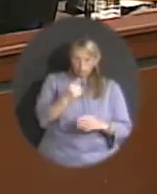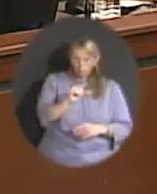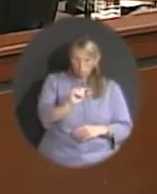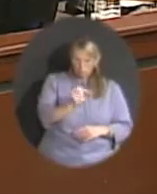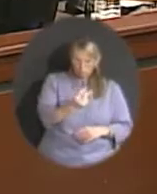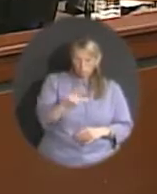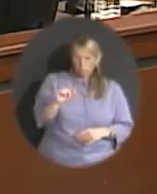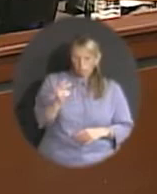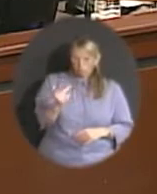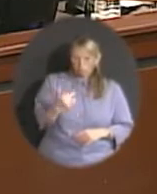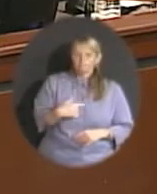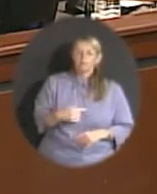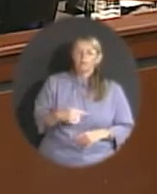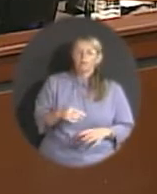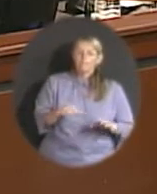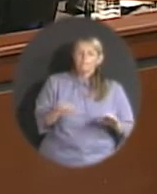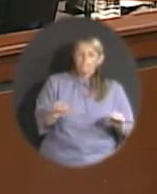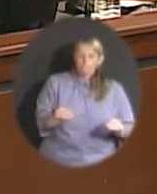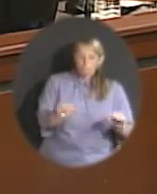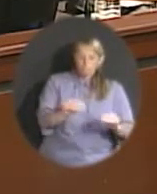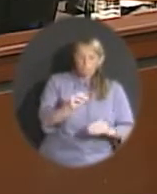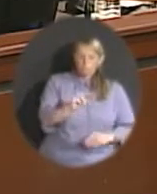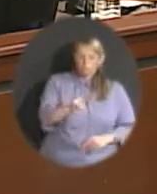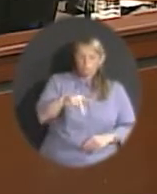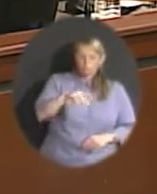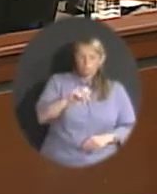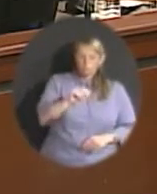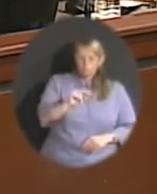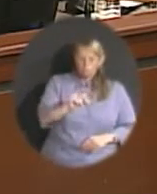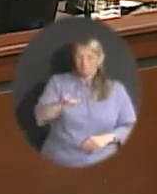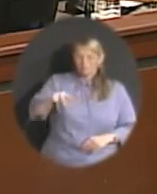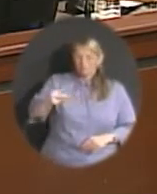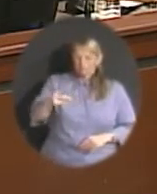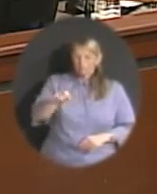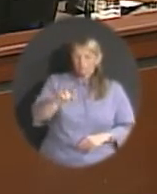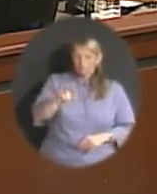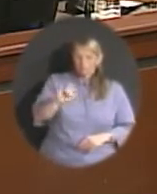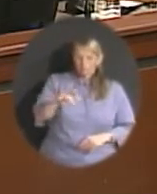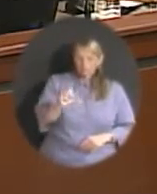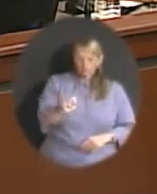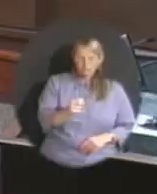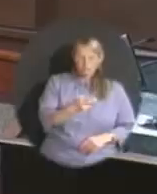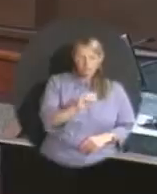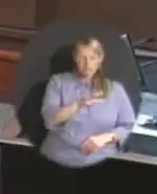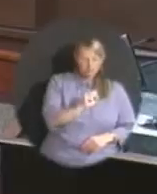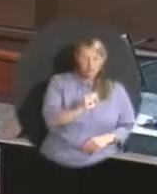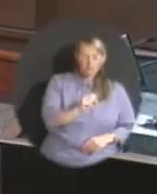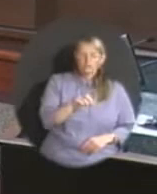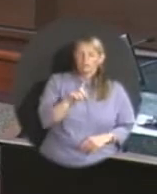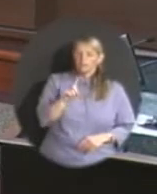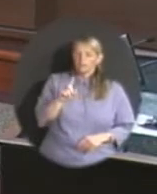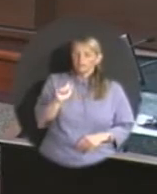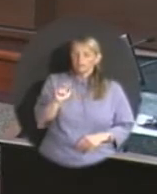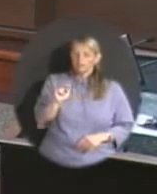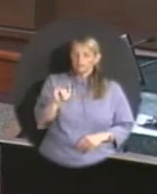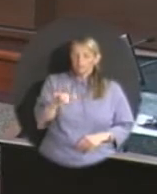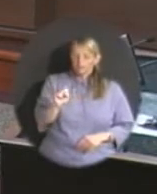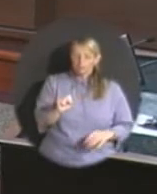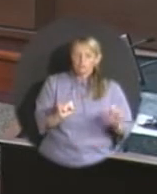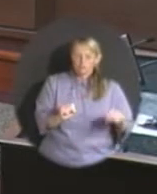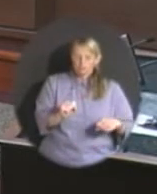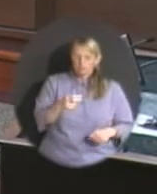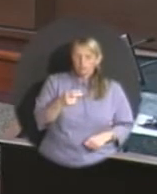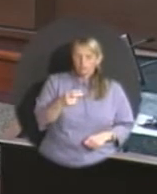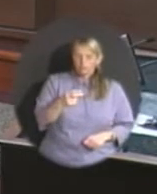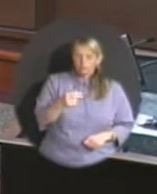Mr. Poland and seconded by Dr. Daniels. Mrs. Hibbs? Dr. Daniels. Yes. Ms. Ashley, Yes.